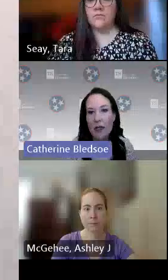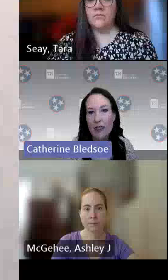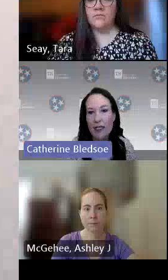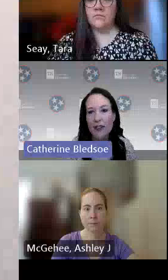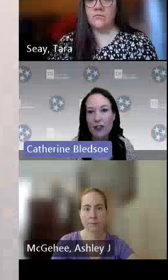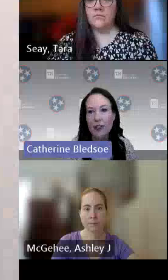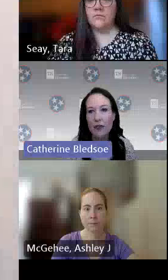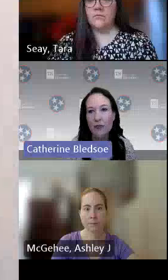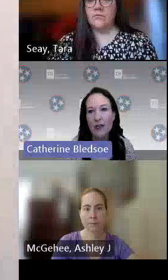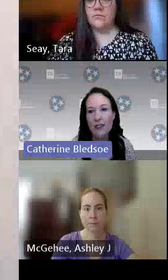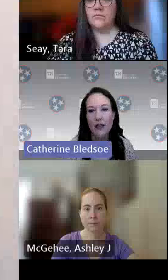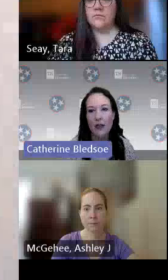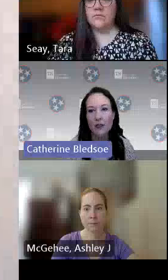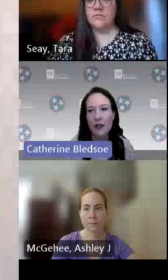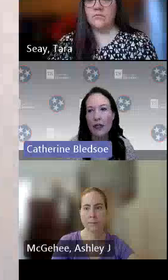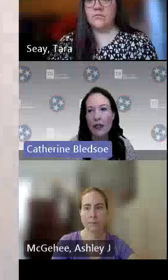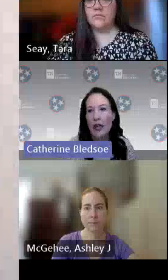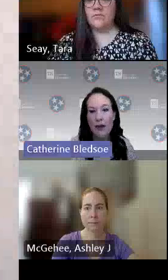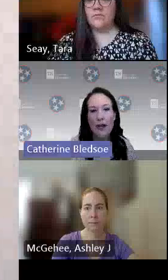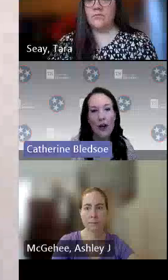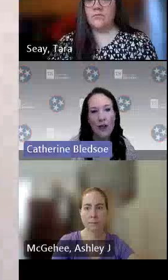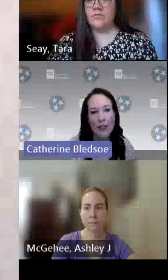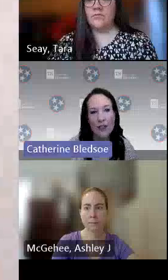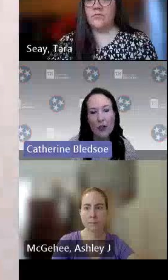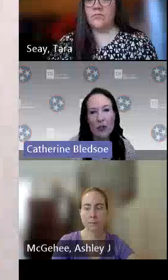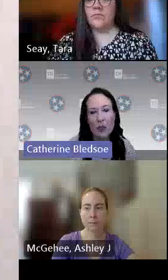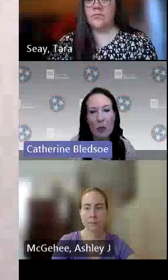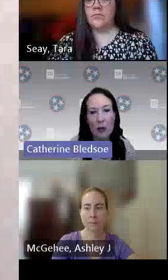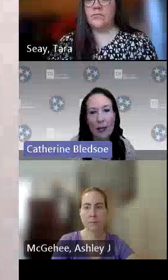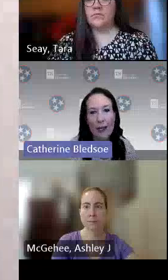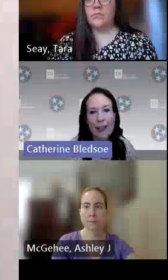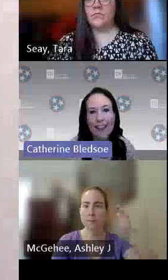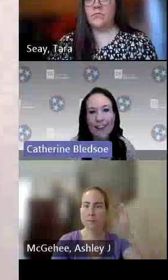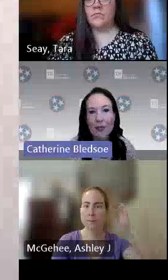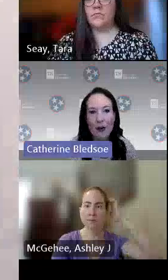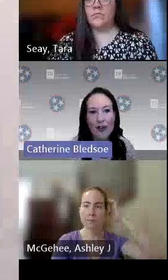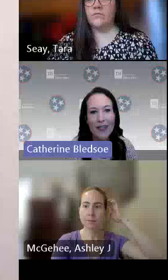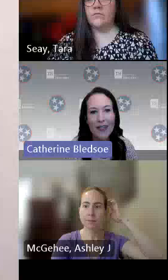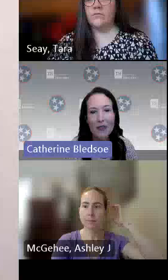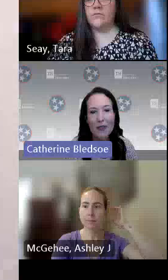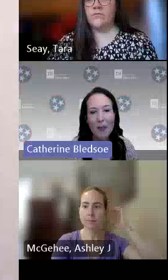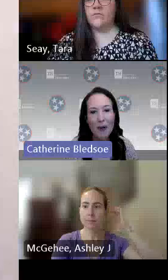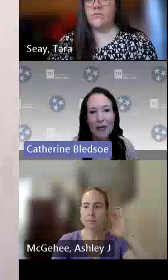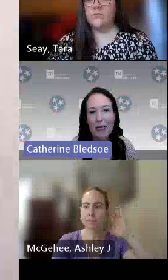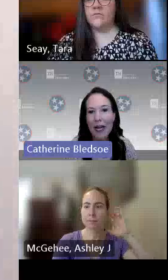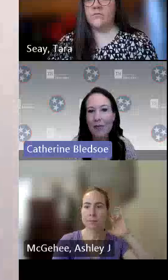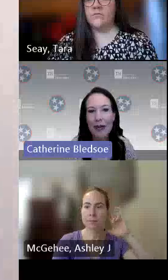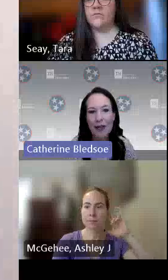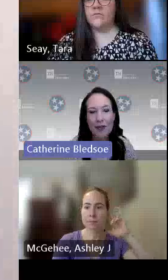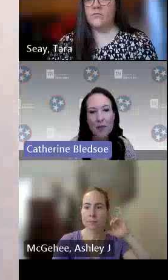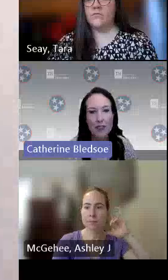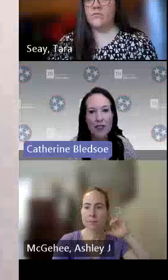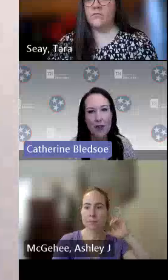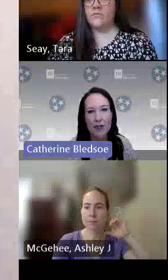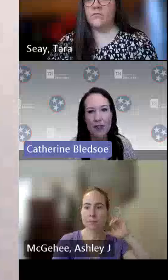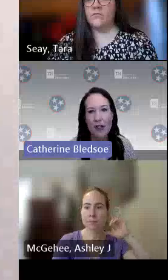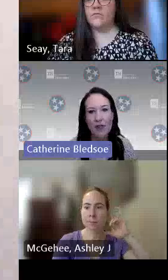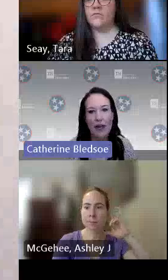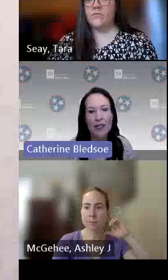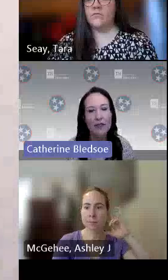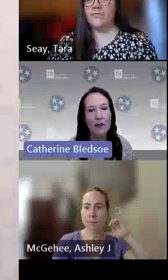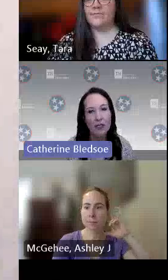take a moment to introduce myself and my colleagues who are supporting this work with the department. I'm Catherine